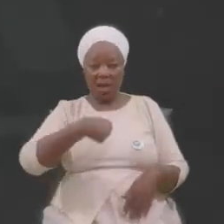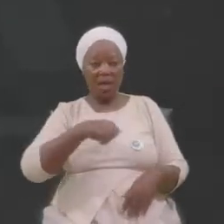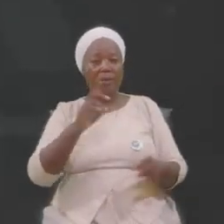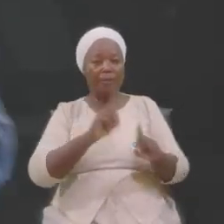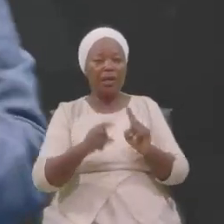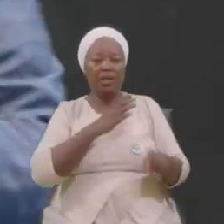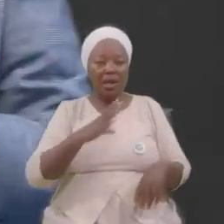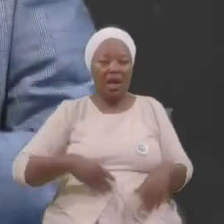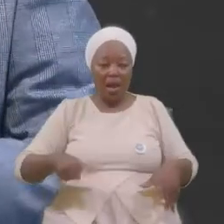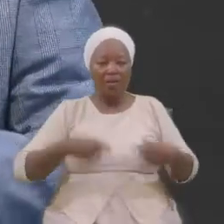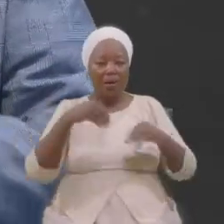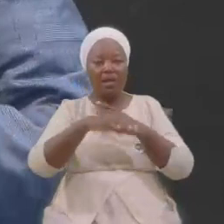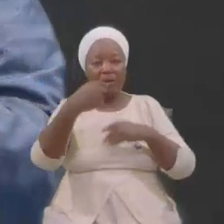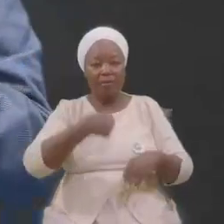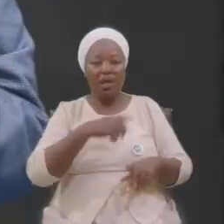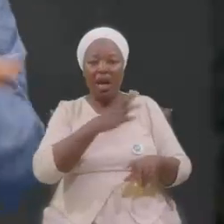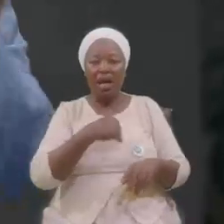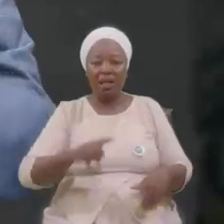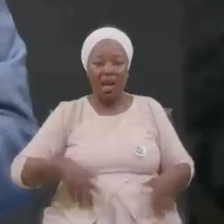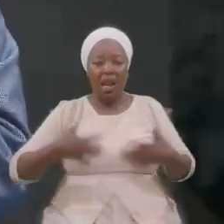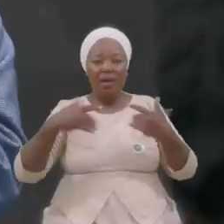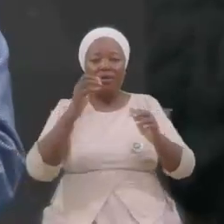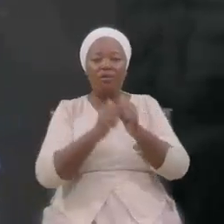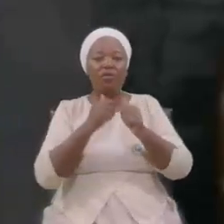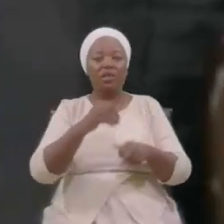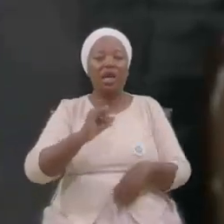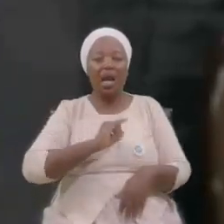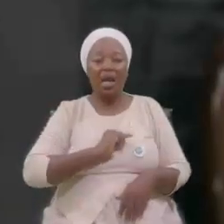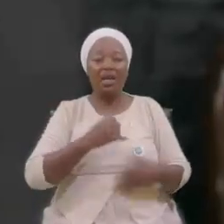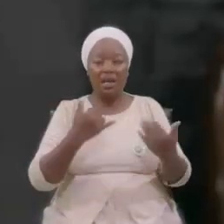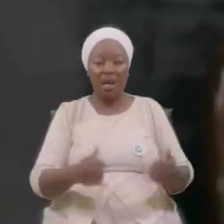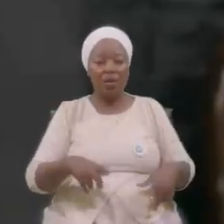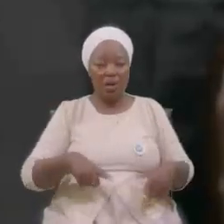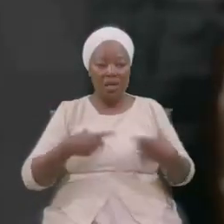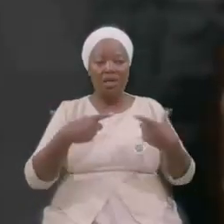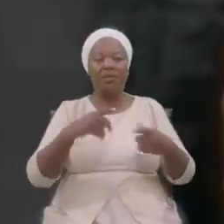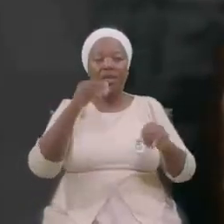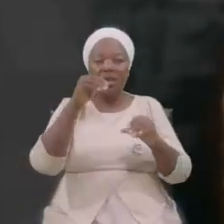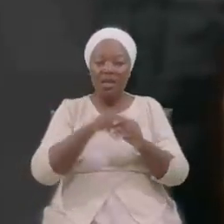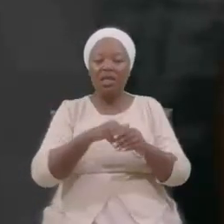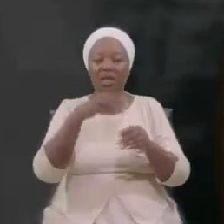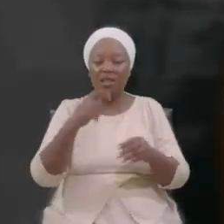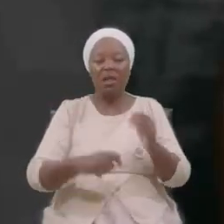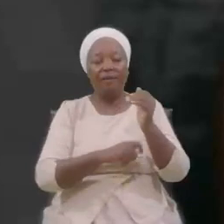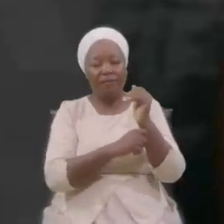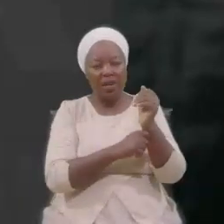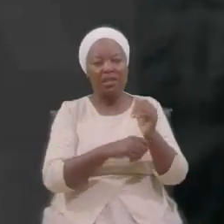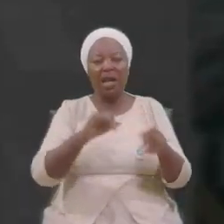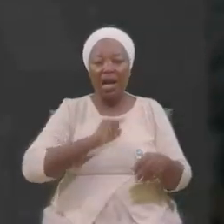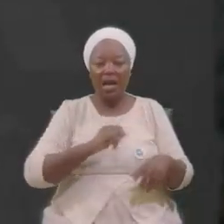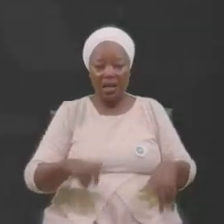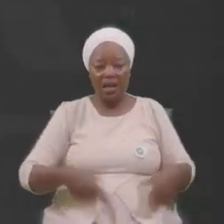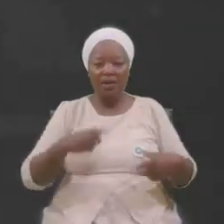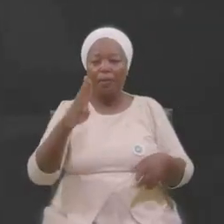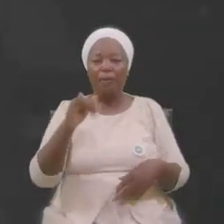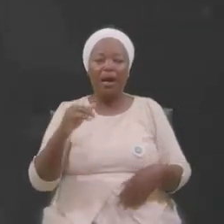me. And the life which I now live in the flesh, I live by